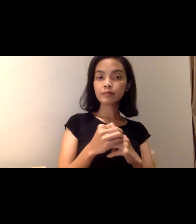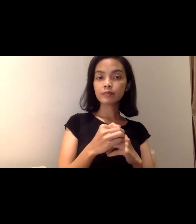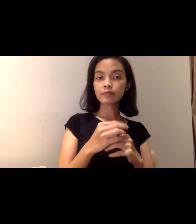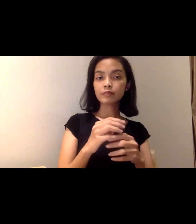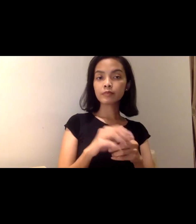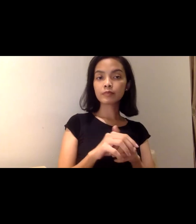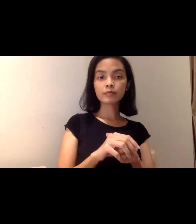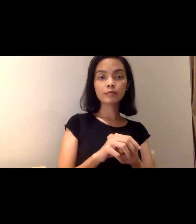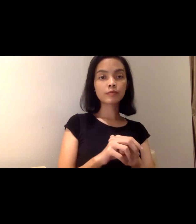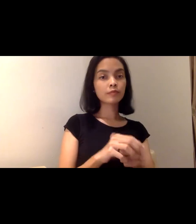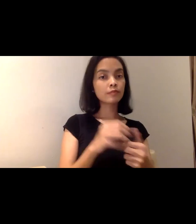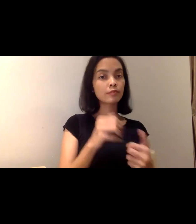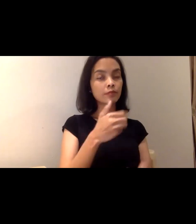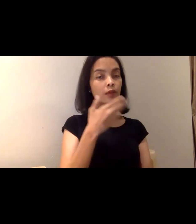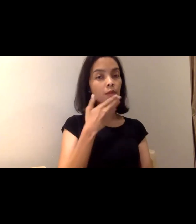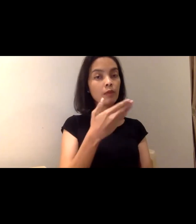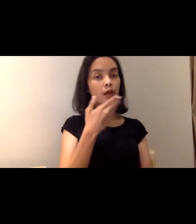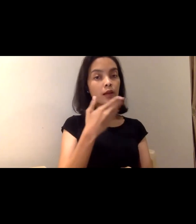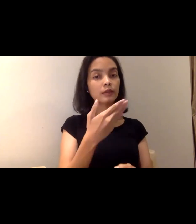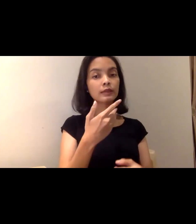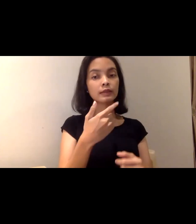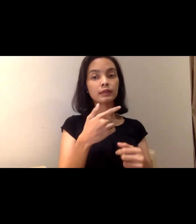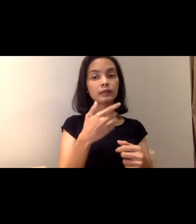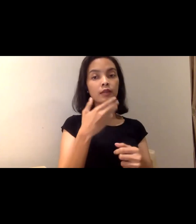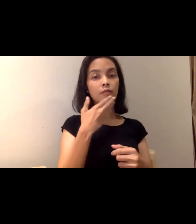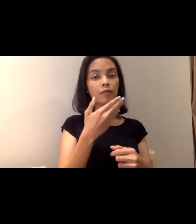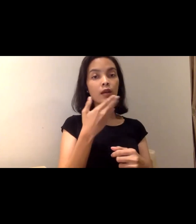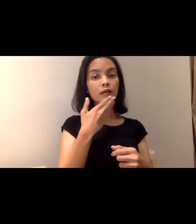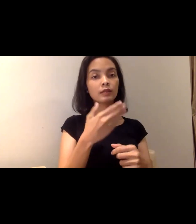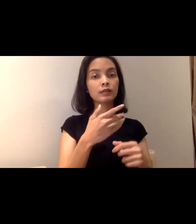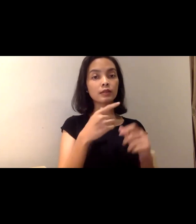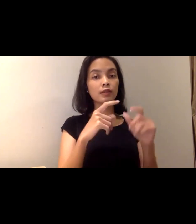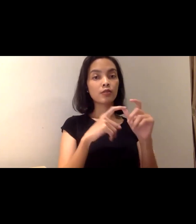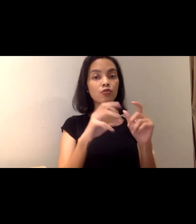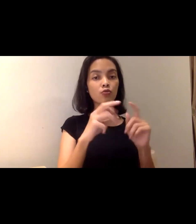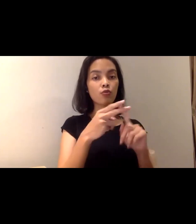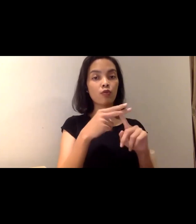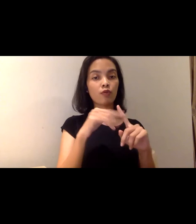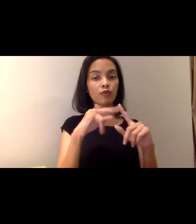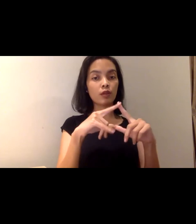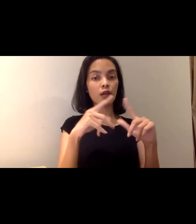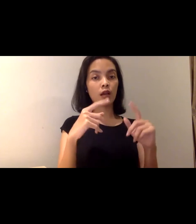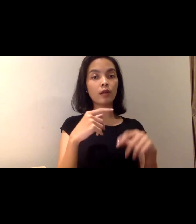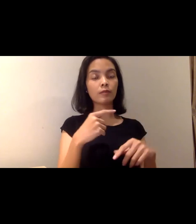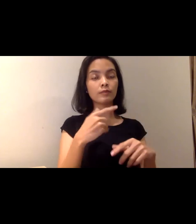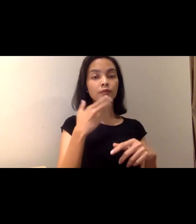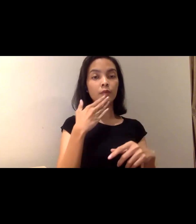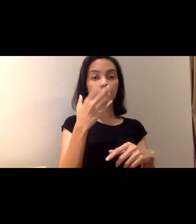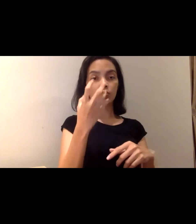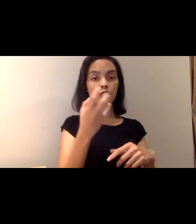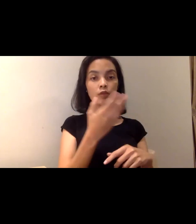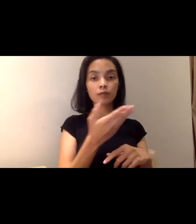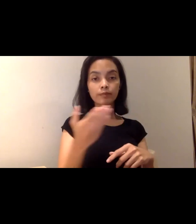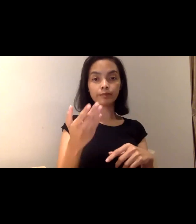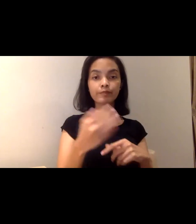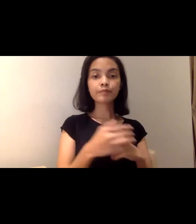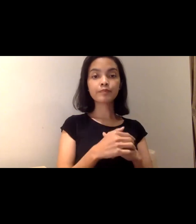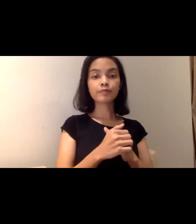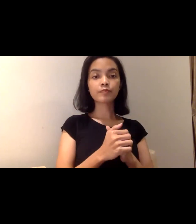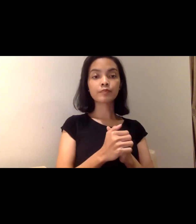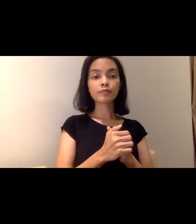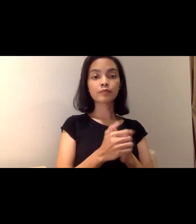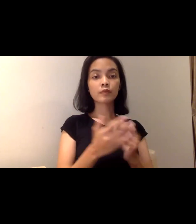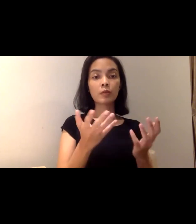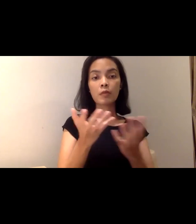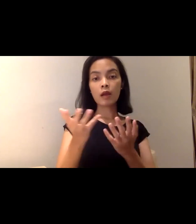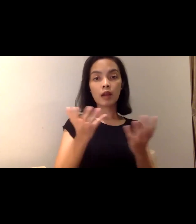Thank you so much. Thank you, Sophia. Hello, good afternoon, or good evening from wherever you are. It's really great to see you